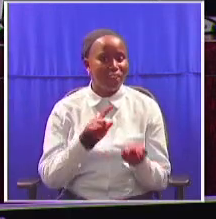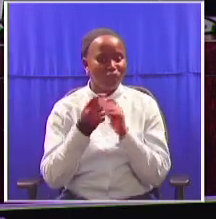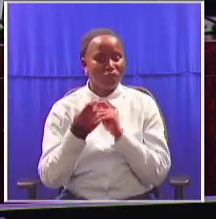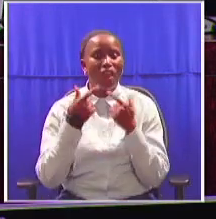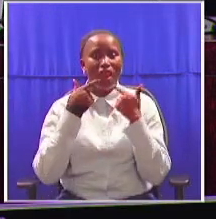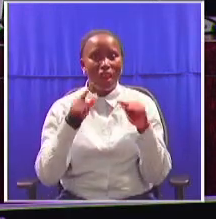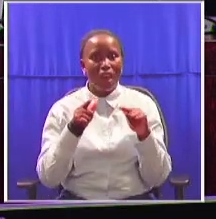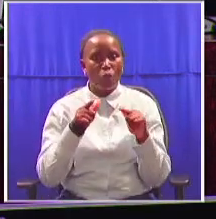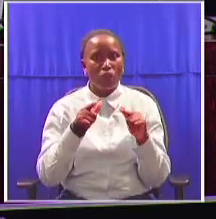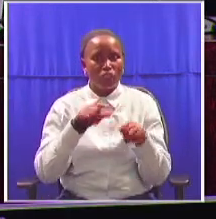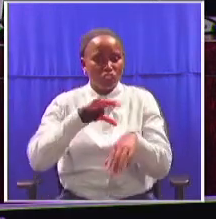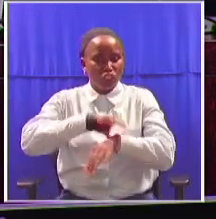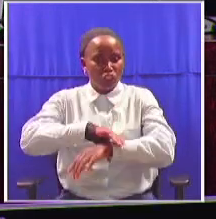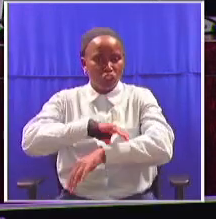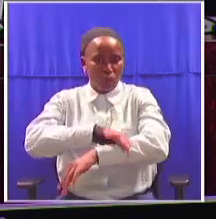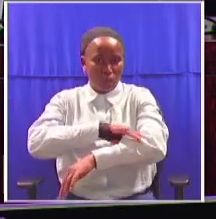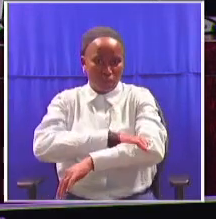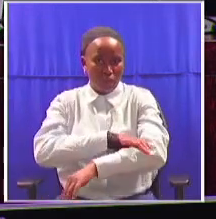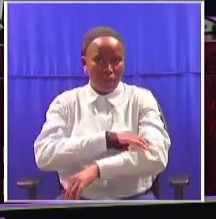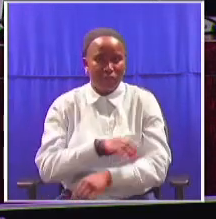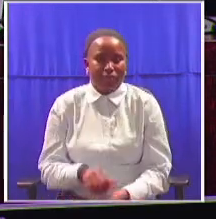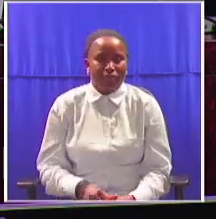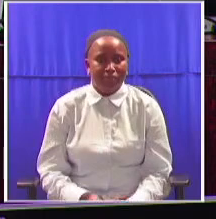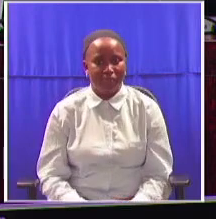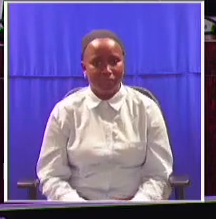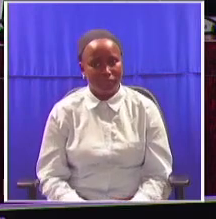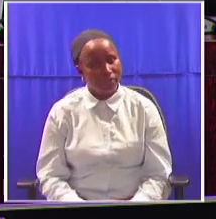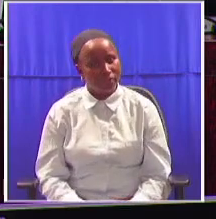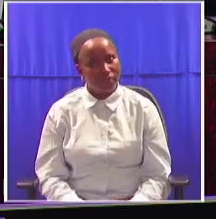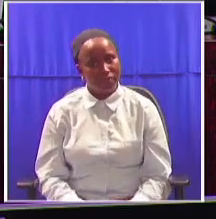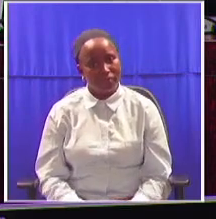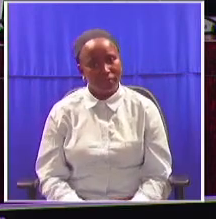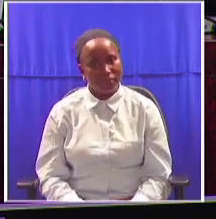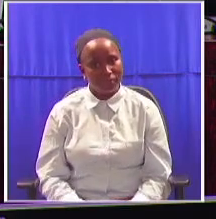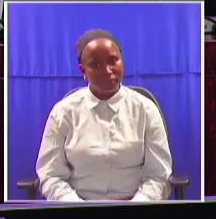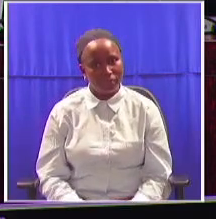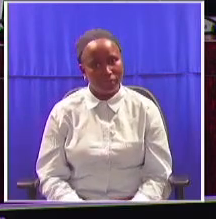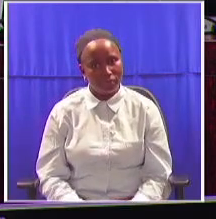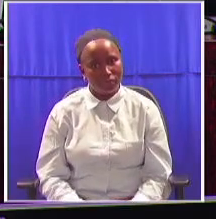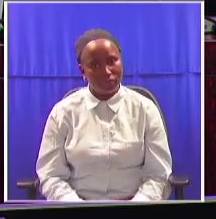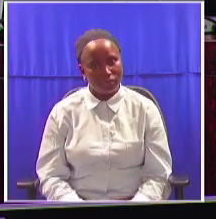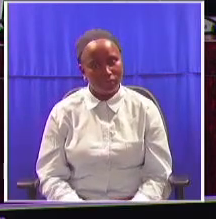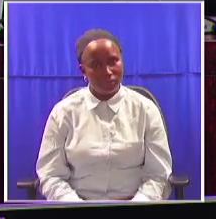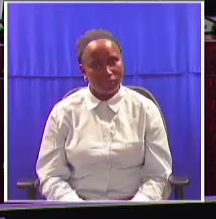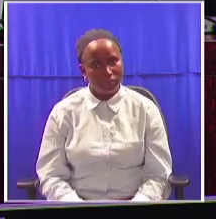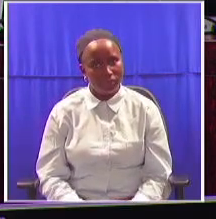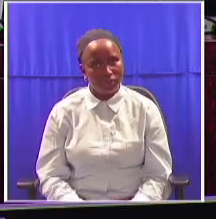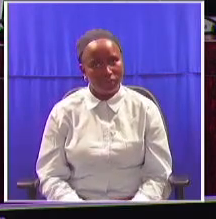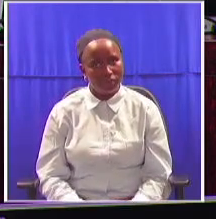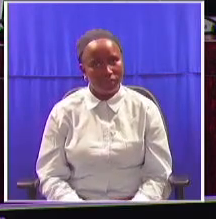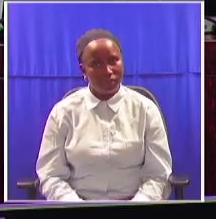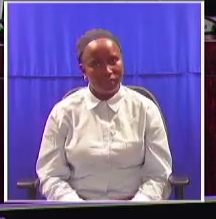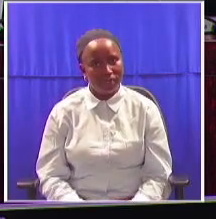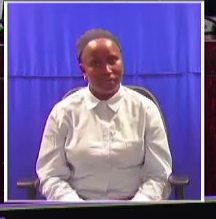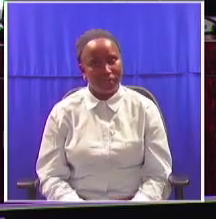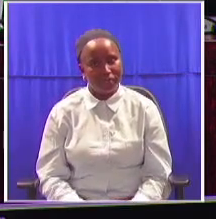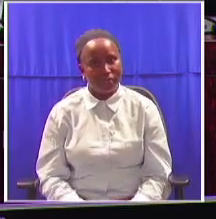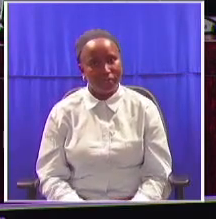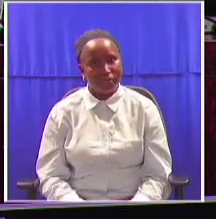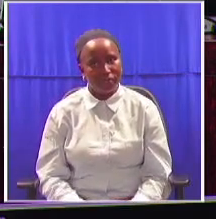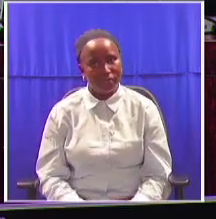yini kuri akota ku endla ntirho wa yena ene ni kombela kuri